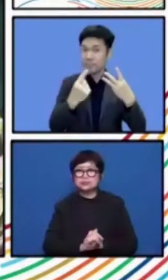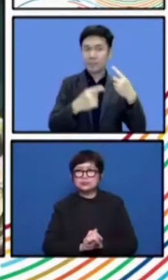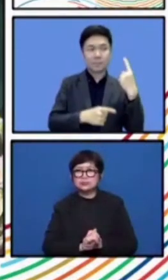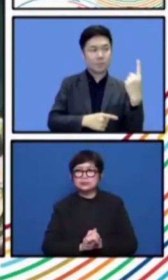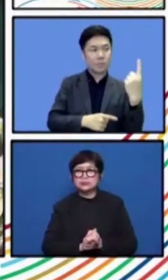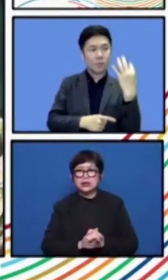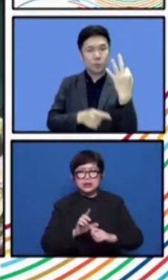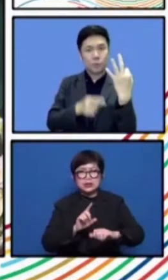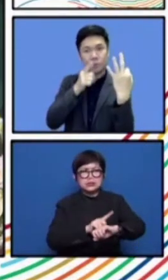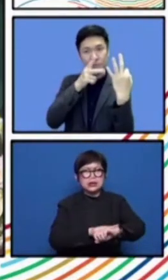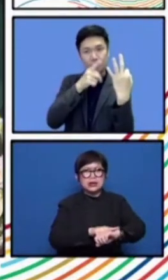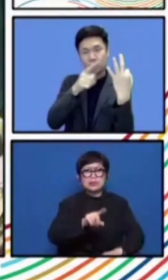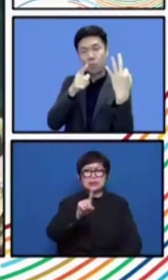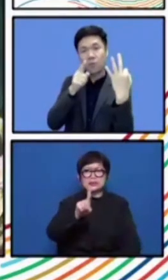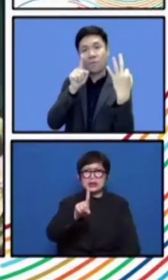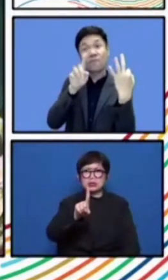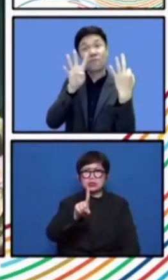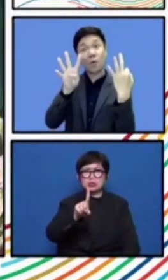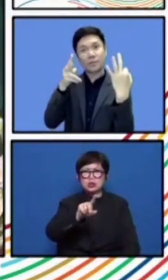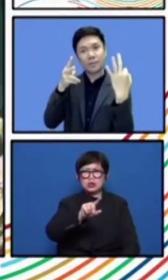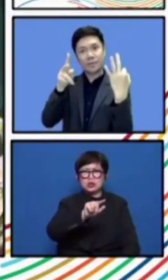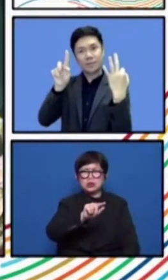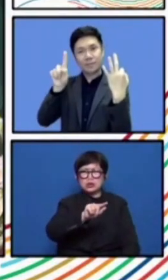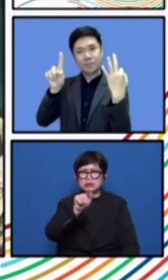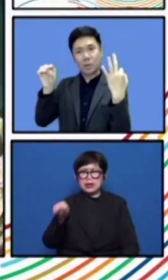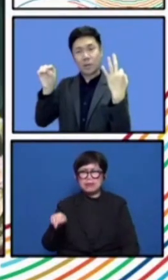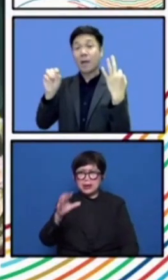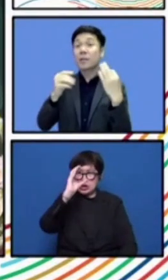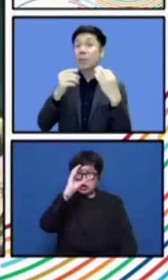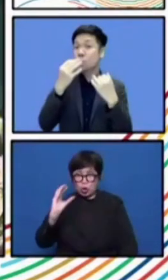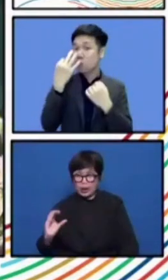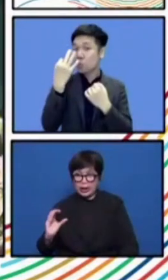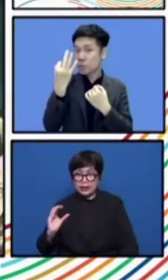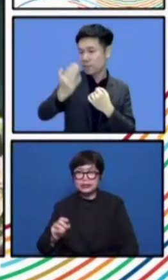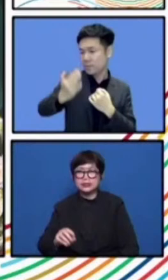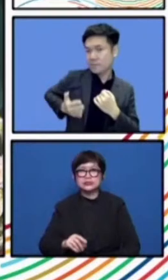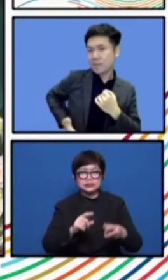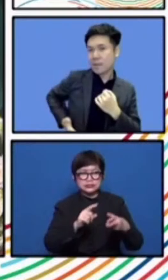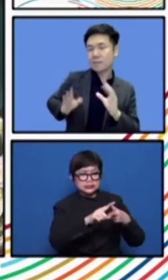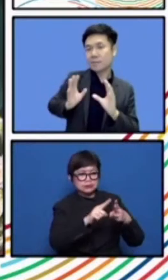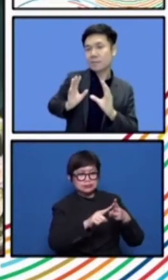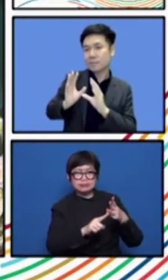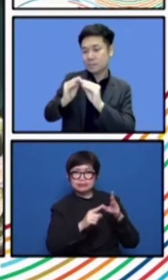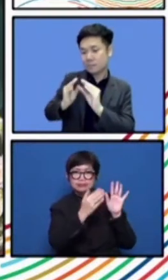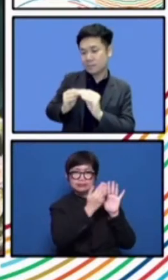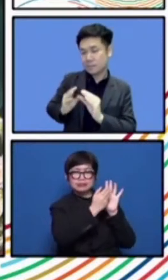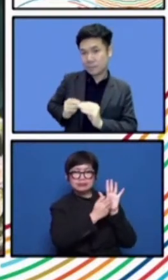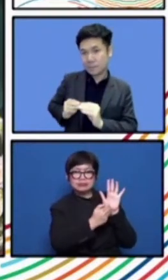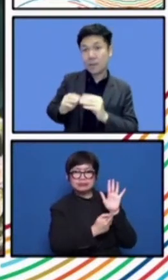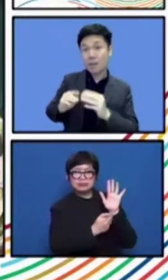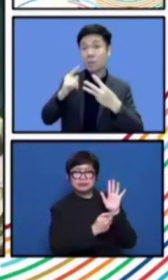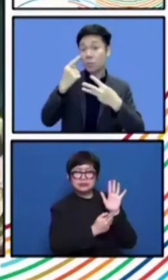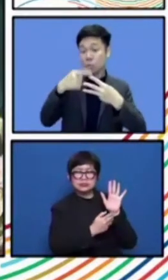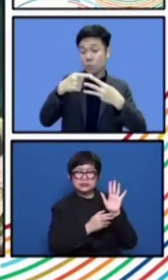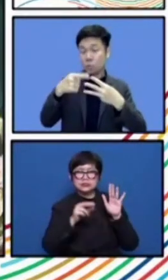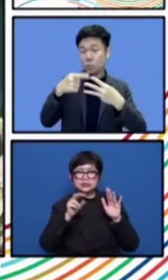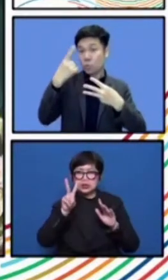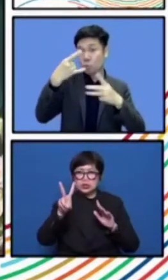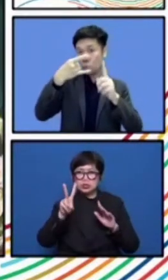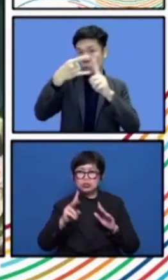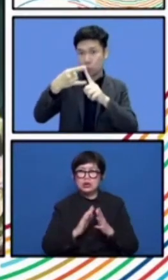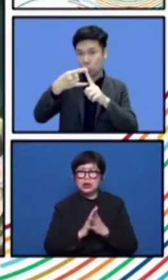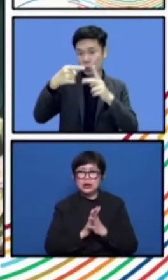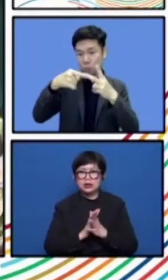one o'clock to 2 10 there will be another three five events held in parallel including two in hybrid modality and one order line